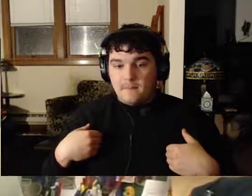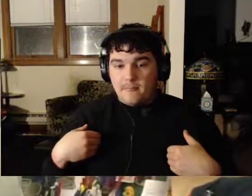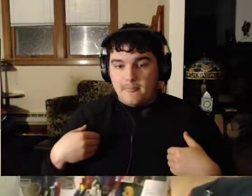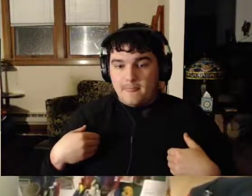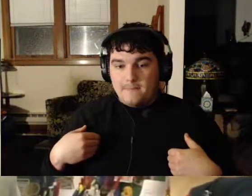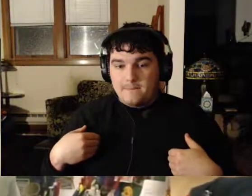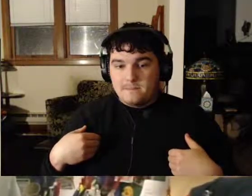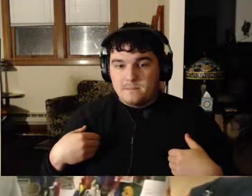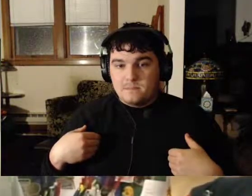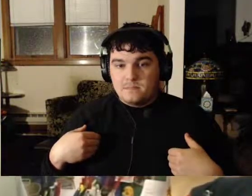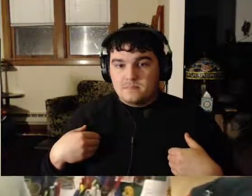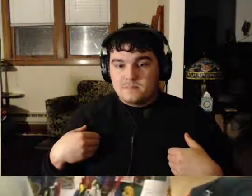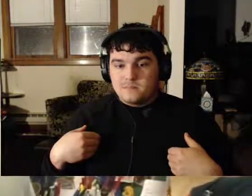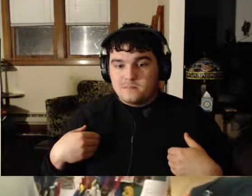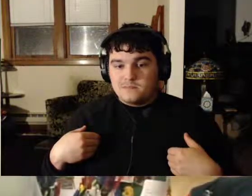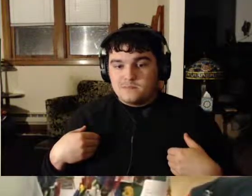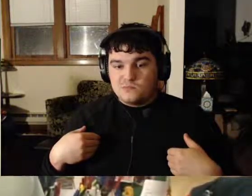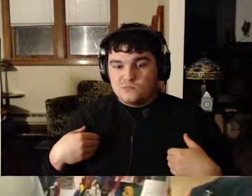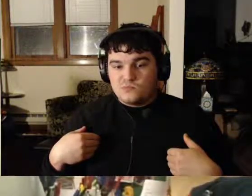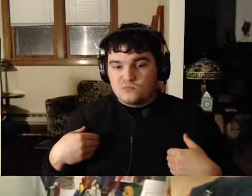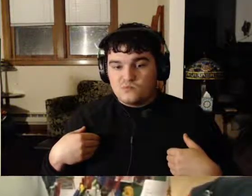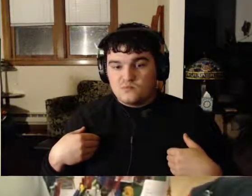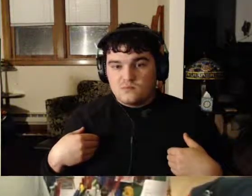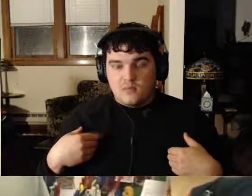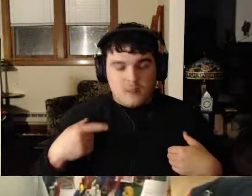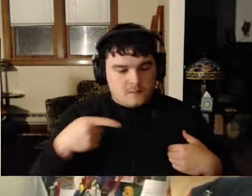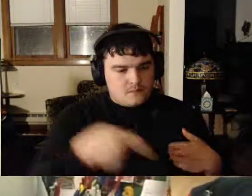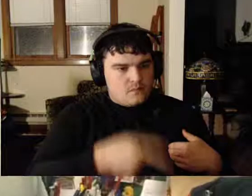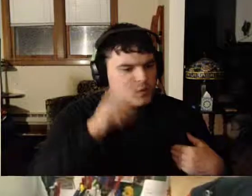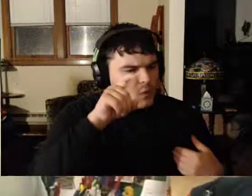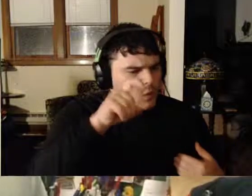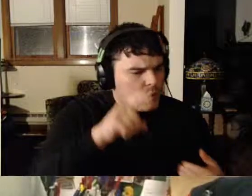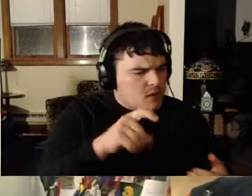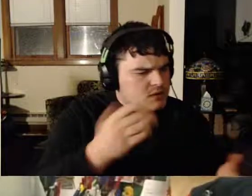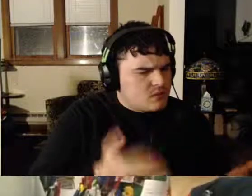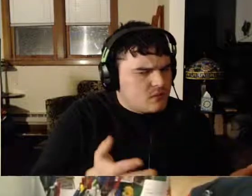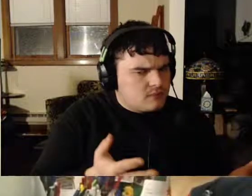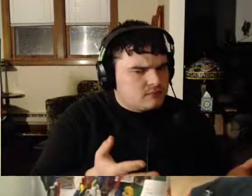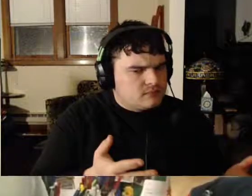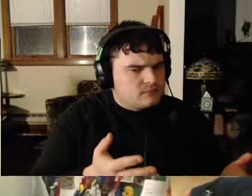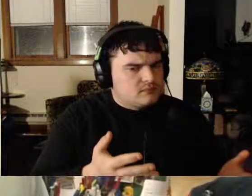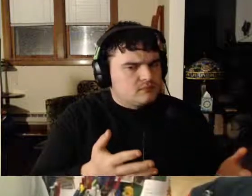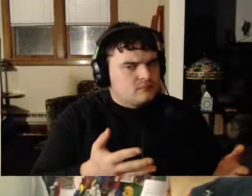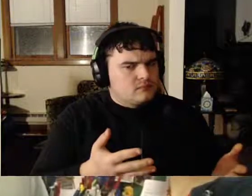You don't need anything. What's your essential question?